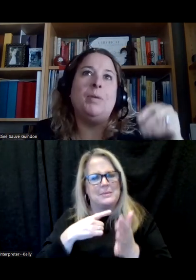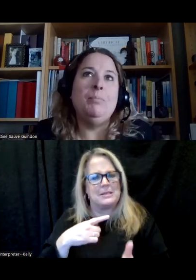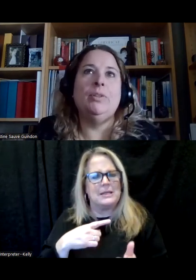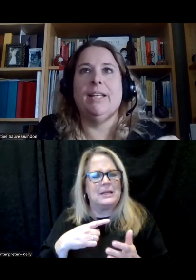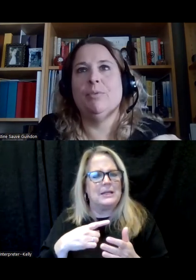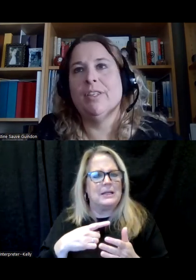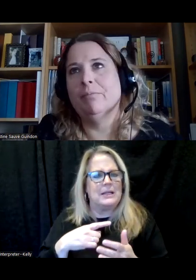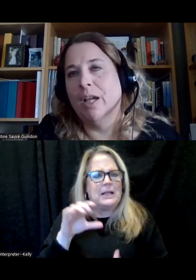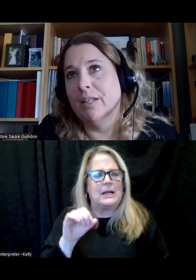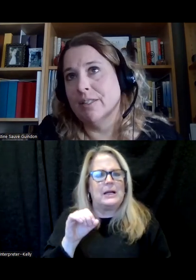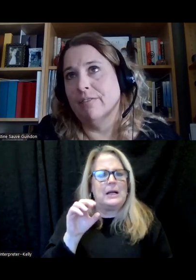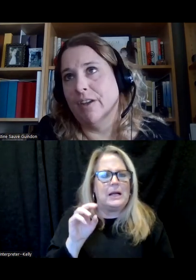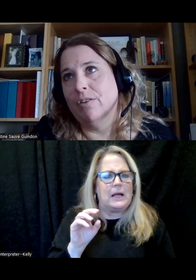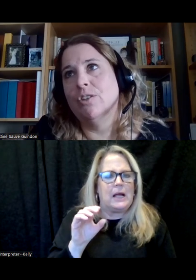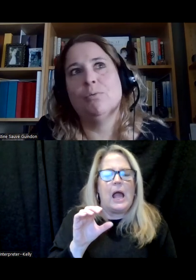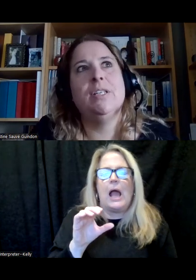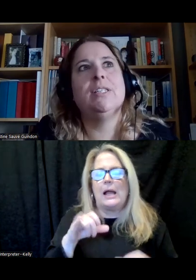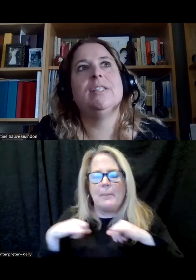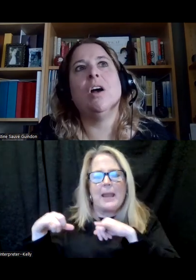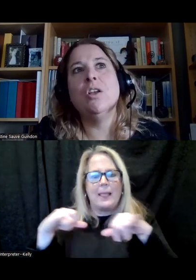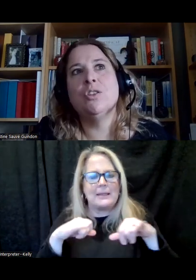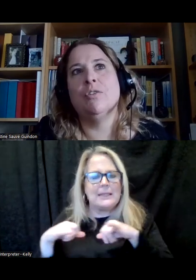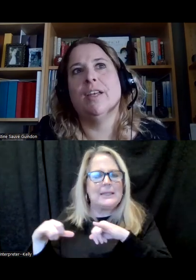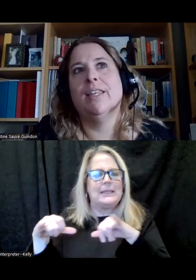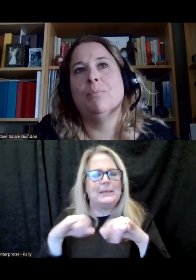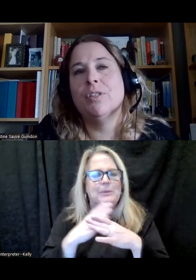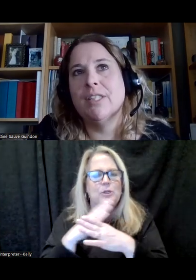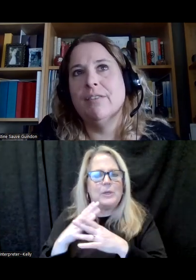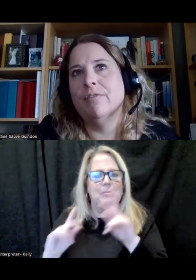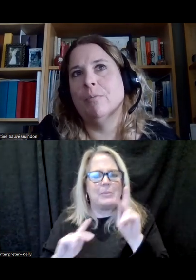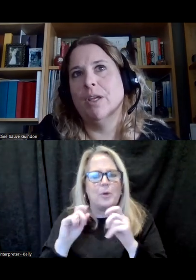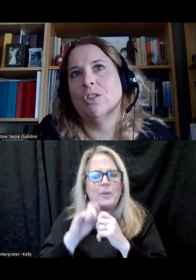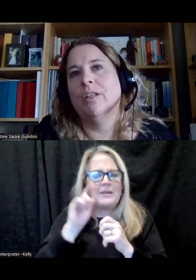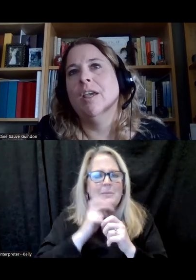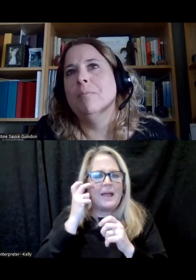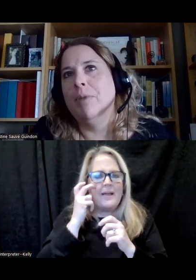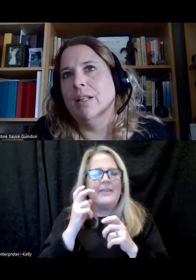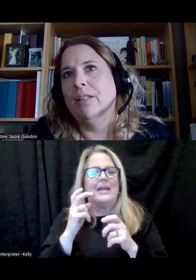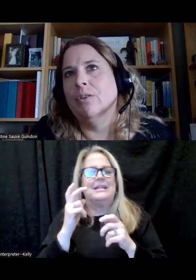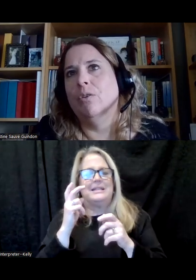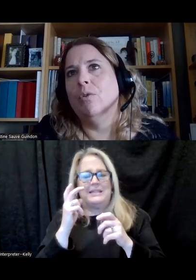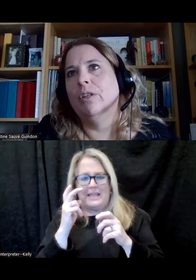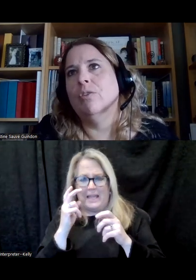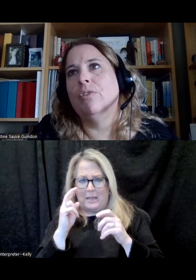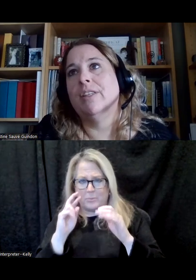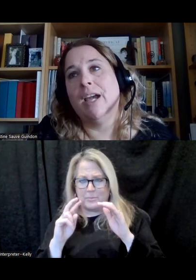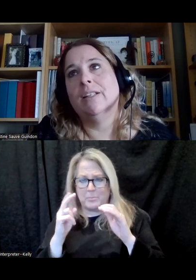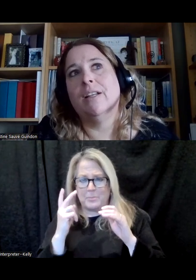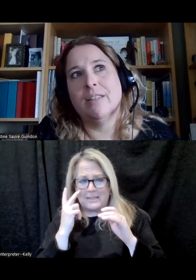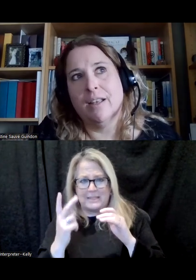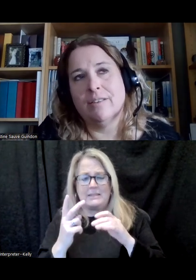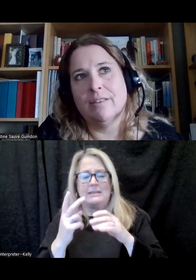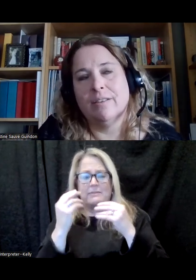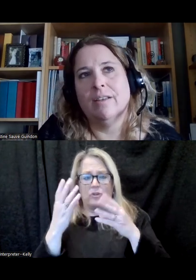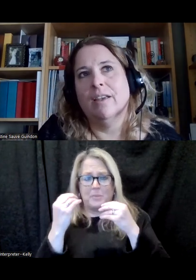between people and with blindness in various degrees is also that they perceive information mainly or only through the